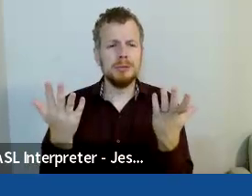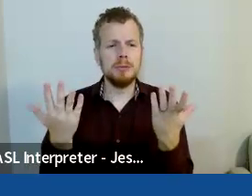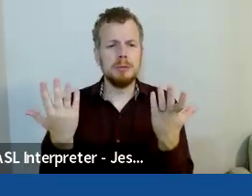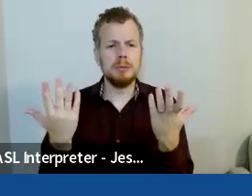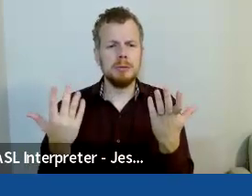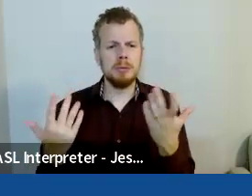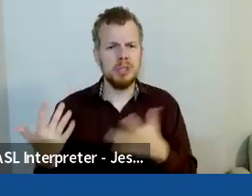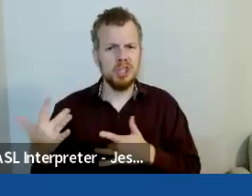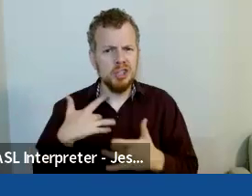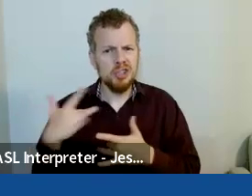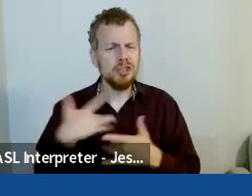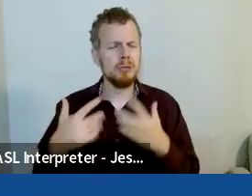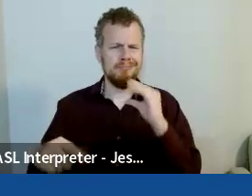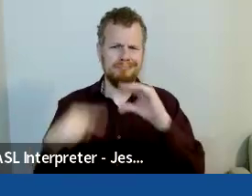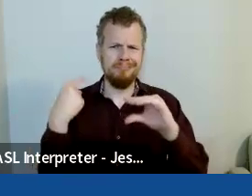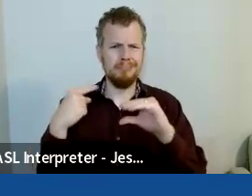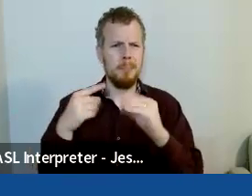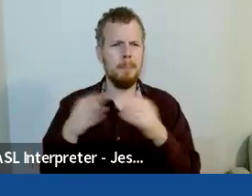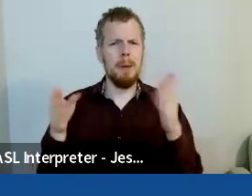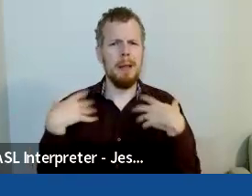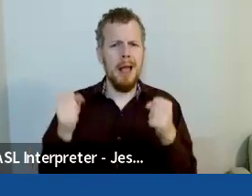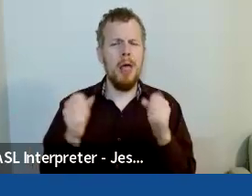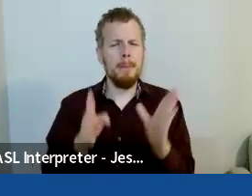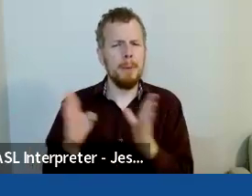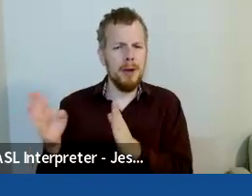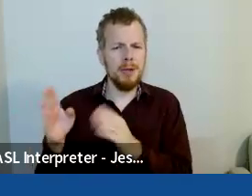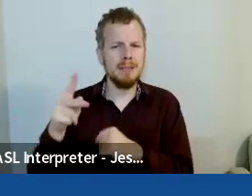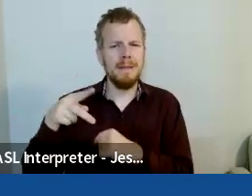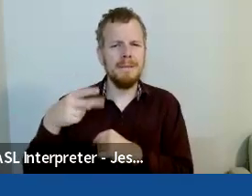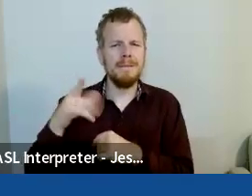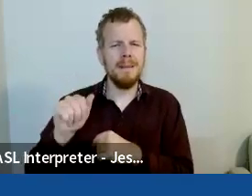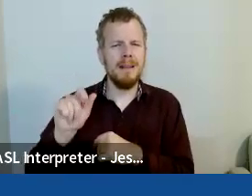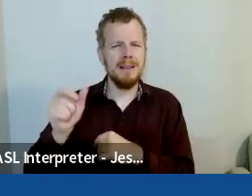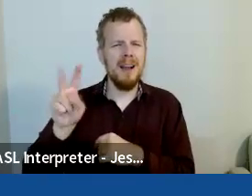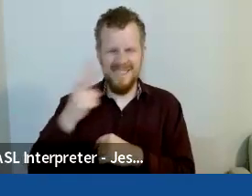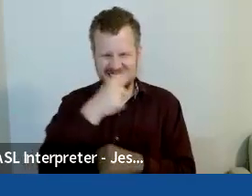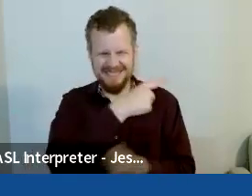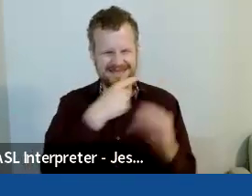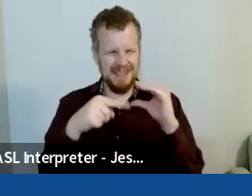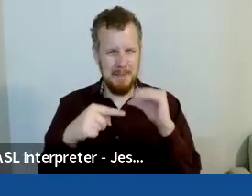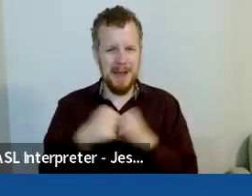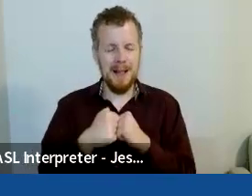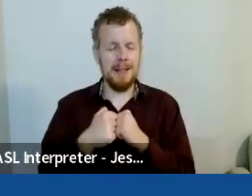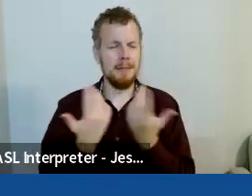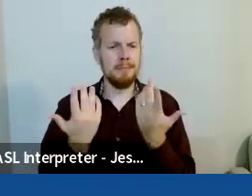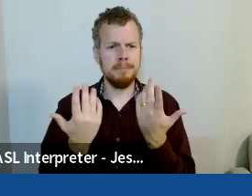you guys may have at public health preparedness at phila.gov. Stay up to